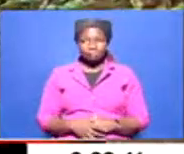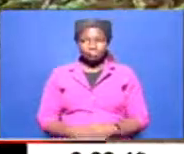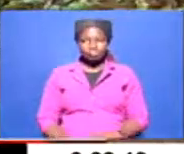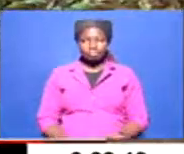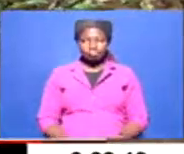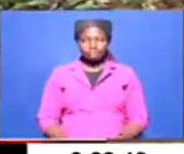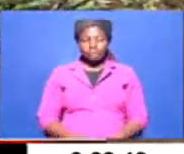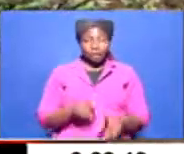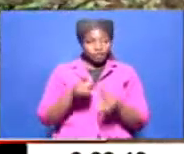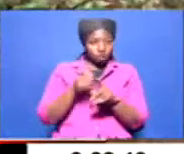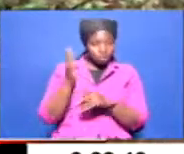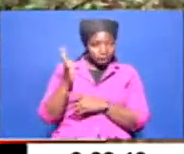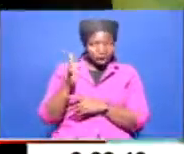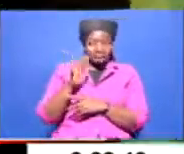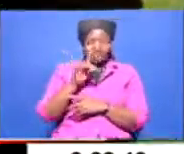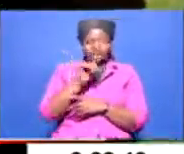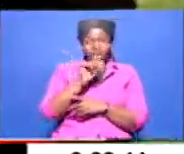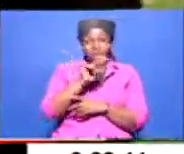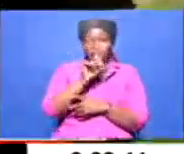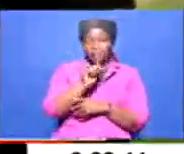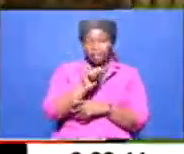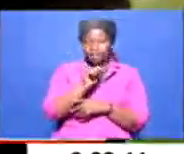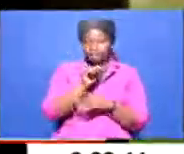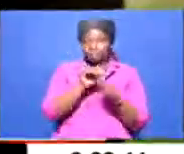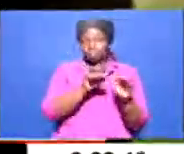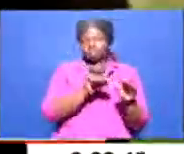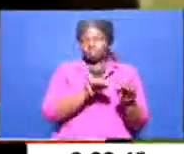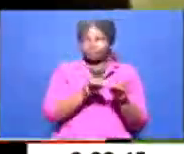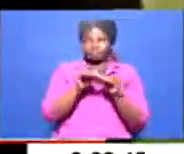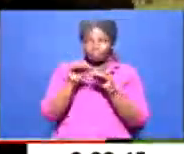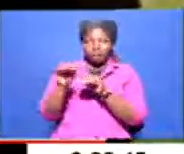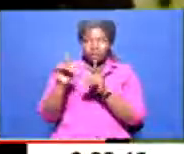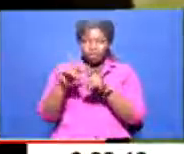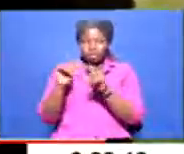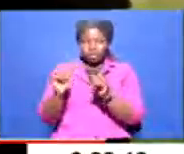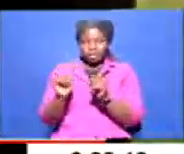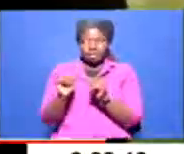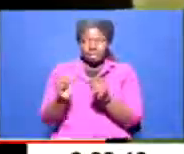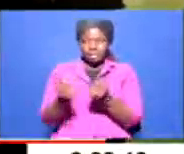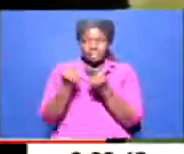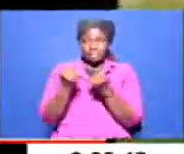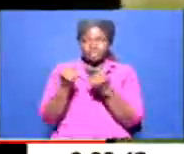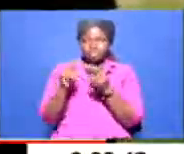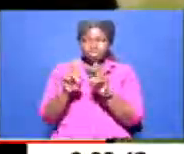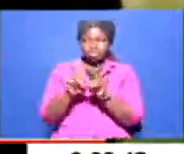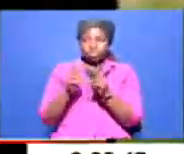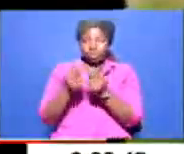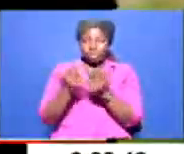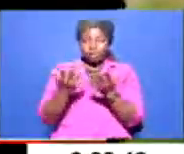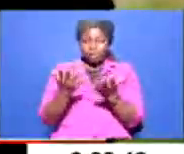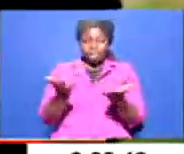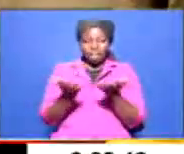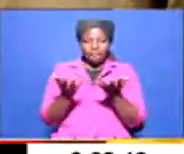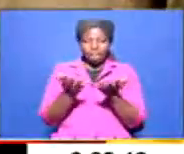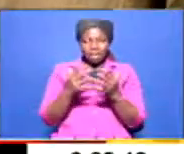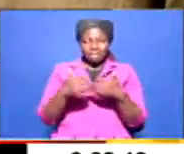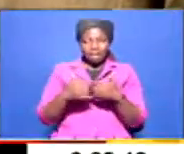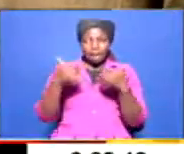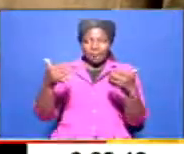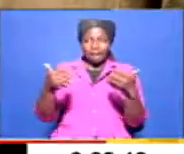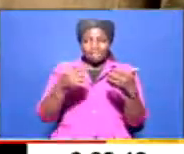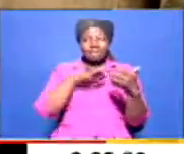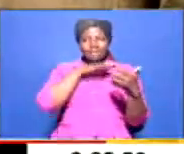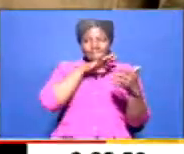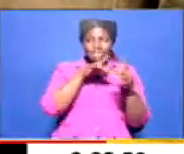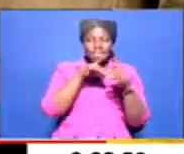From here, the larva, now immobile, is taken to the sieving unit where fertilizer is separated from the larva fly for sale. The